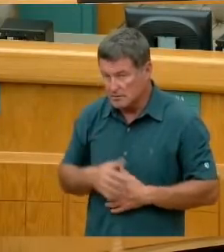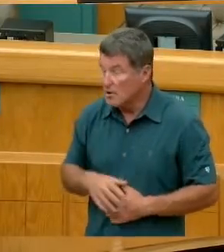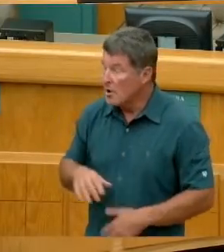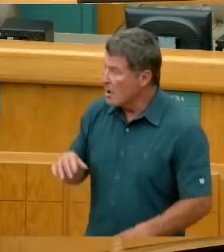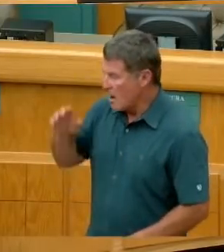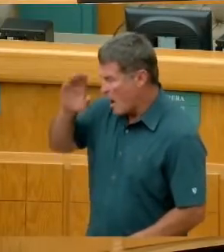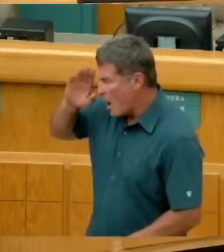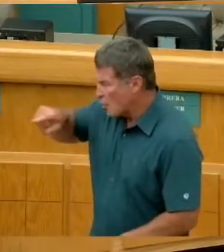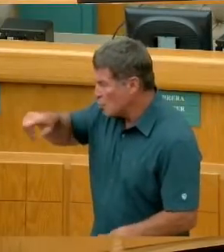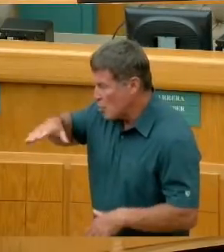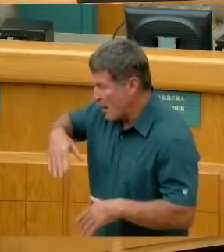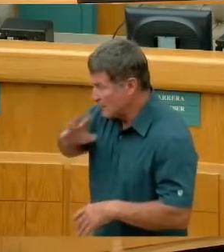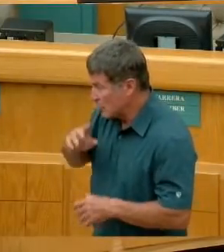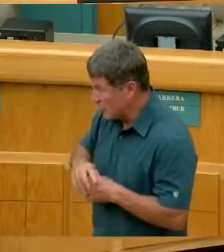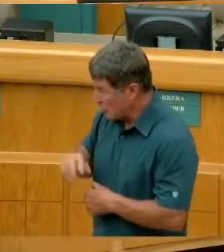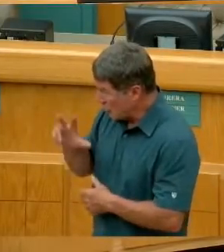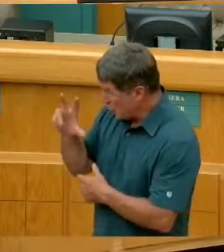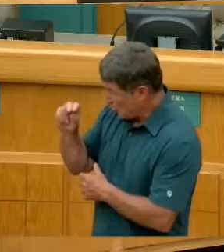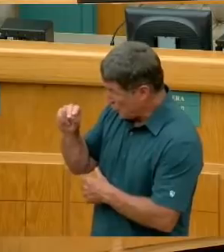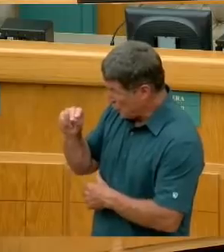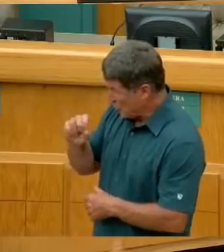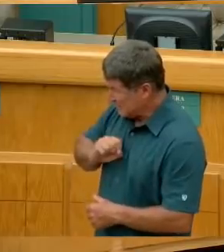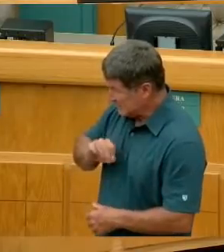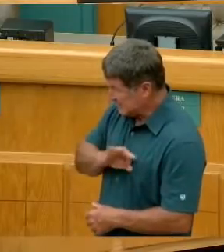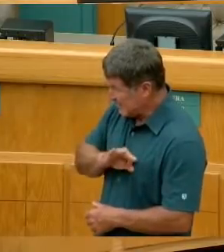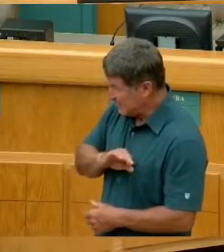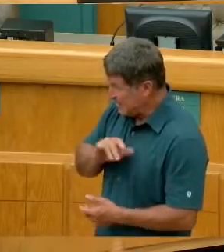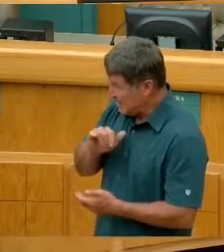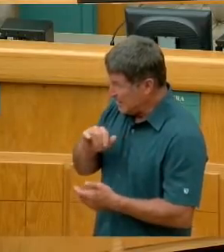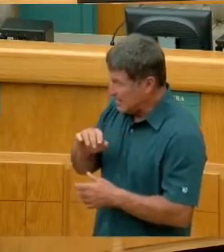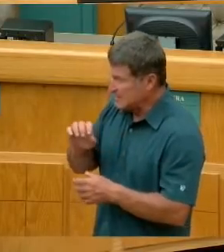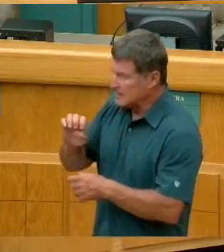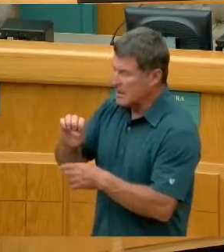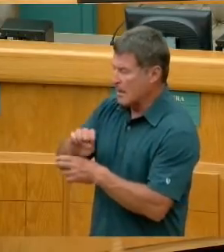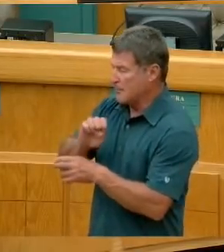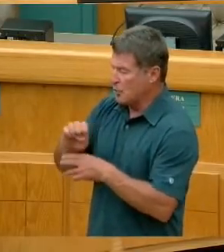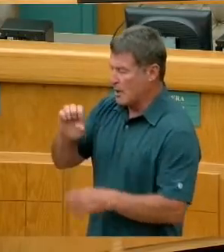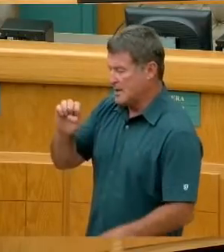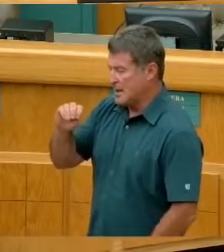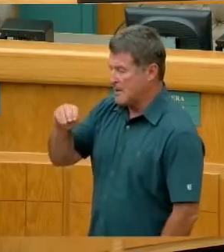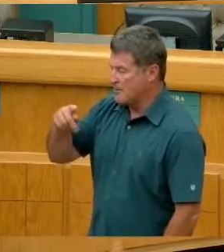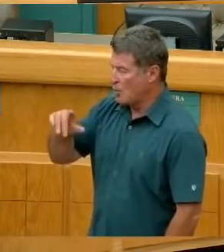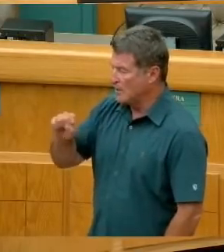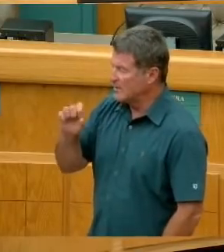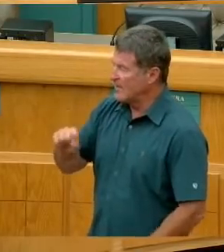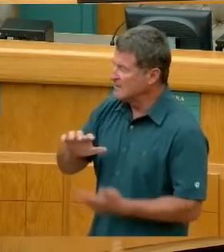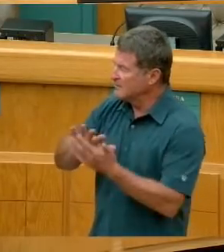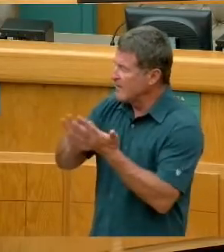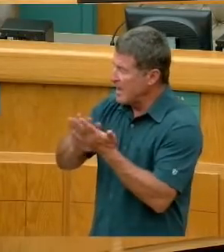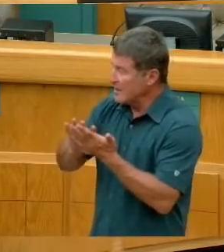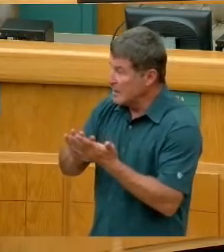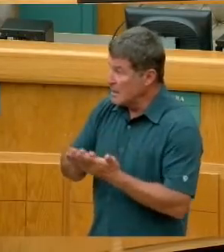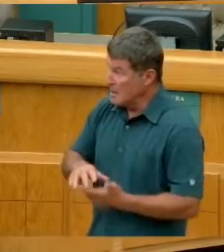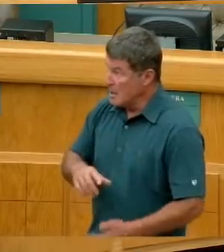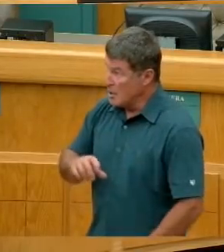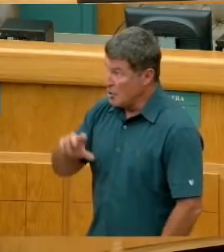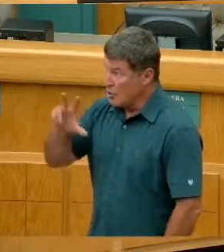sense. And again, we having not spoken to him, 30 employees is kind of vague. Do we know if that's 30 deputies? Have you heard anything